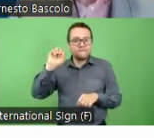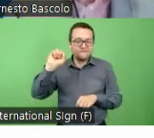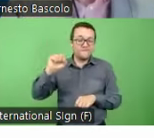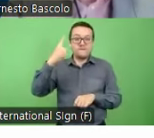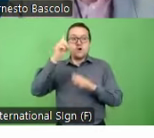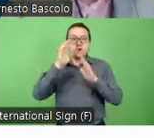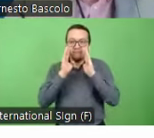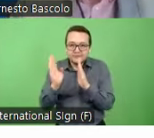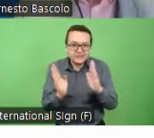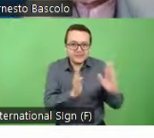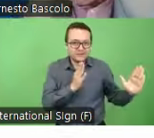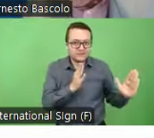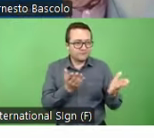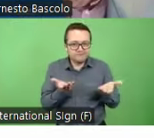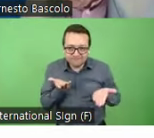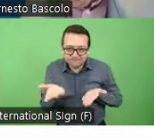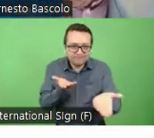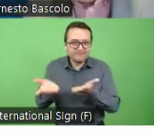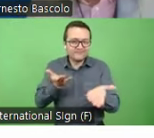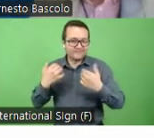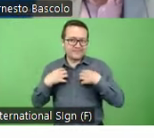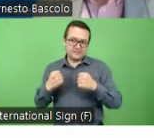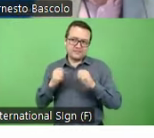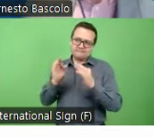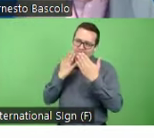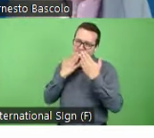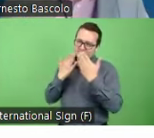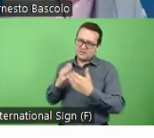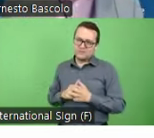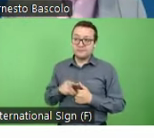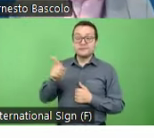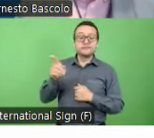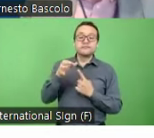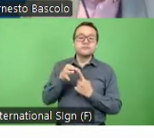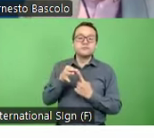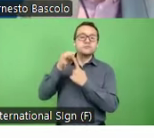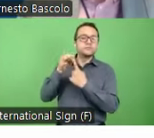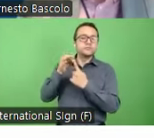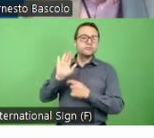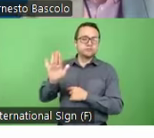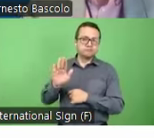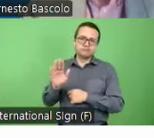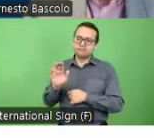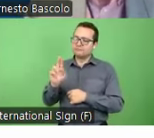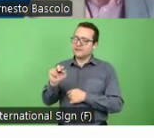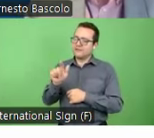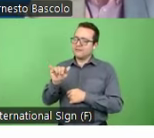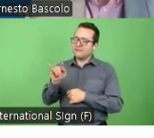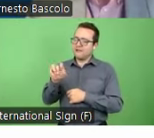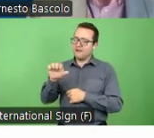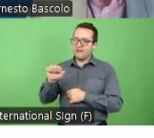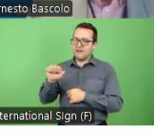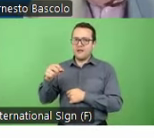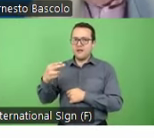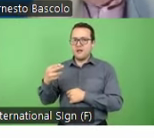de from the Salud, unit of this especialmente end, el especially liderazgo también the que ha tenido leadership that Natalia that Houghton Natalia liderando el Holton has